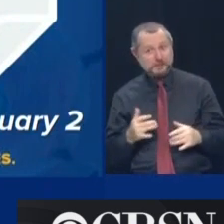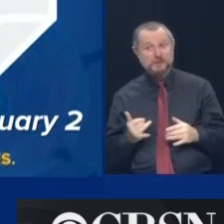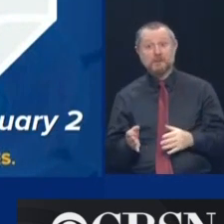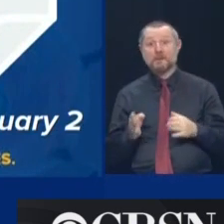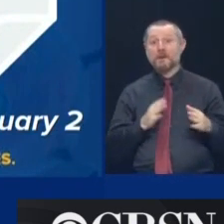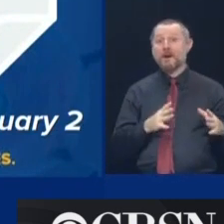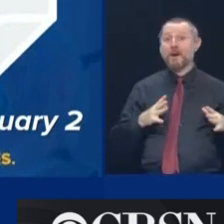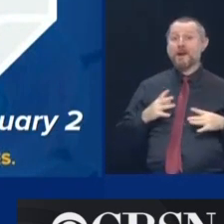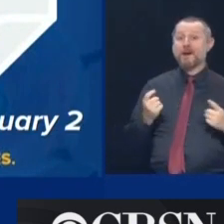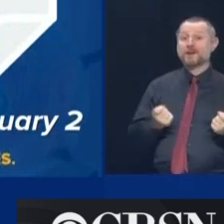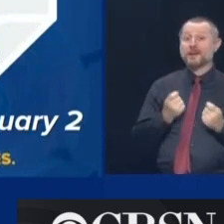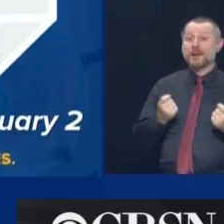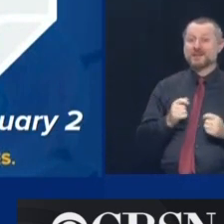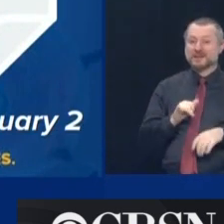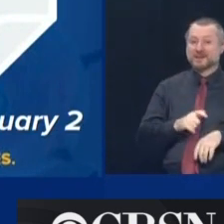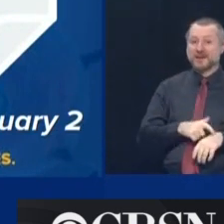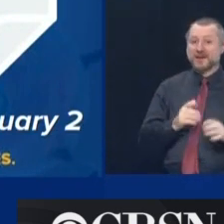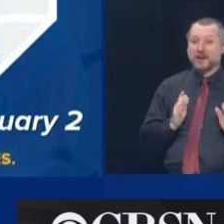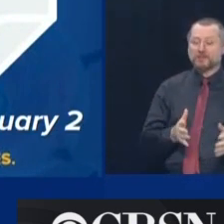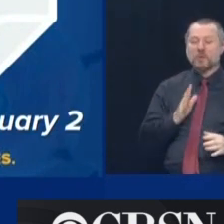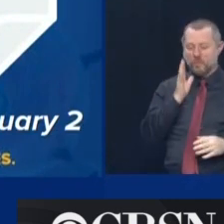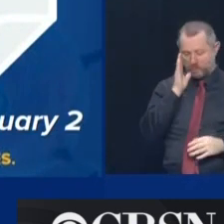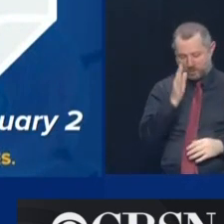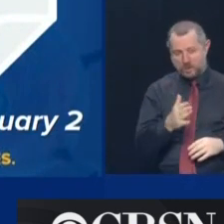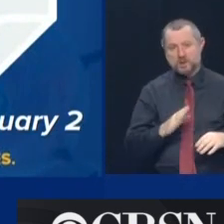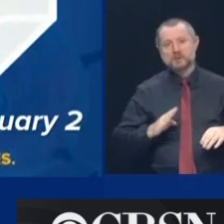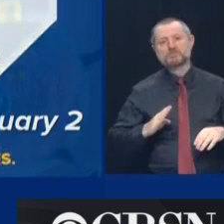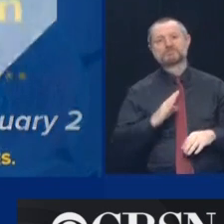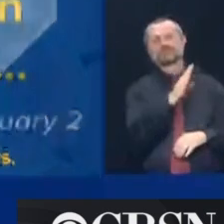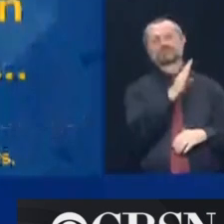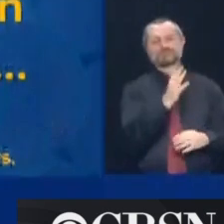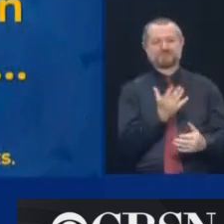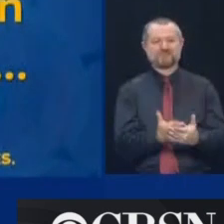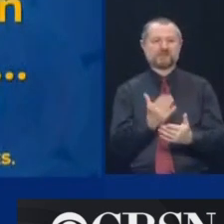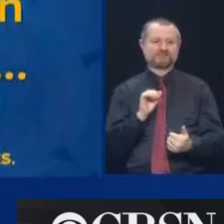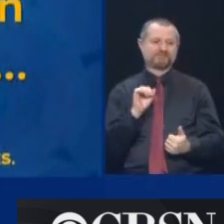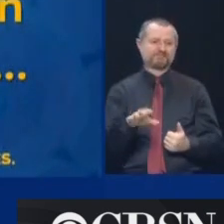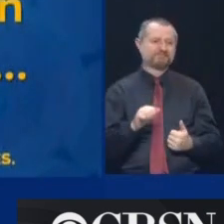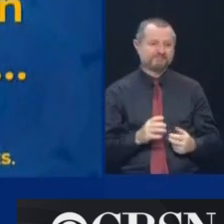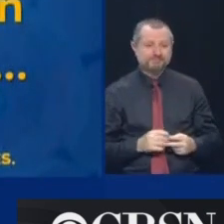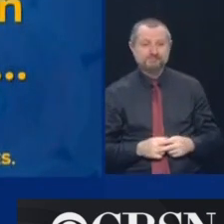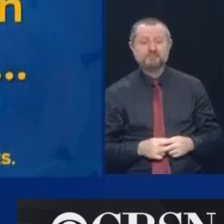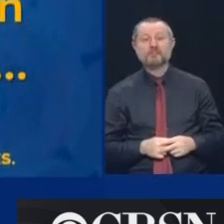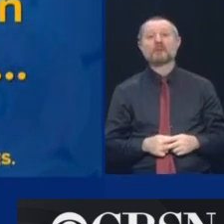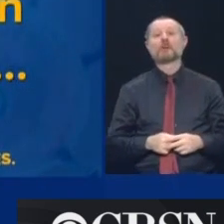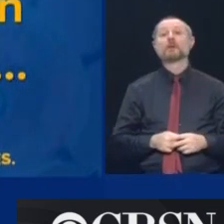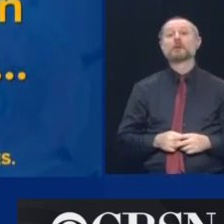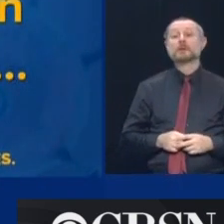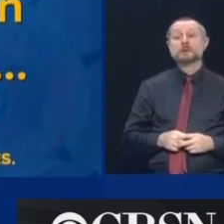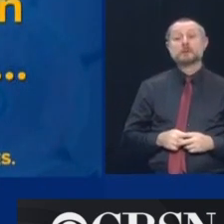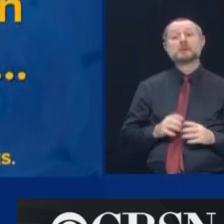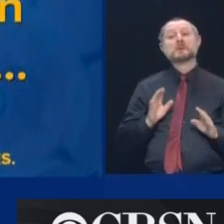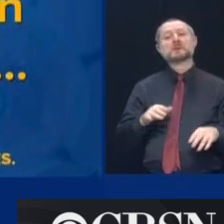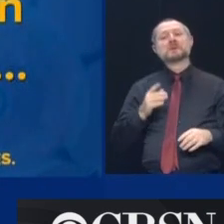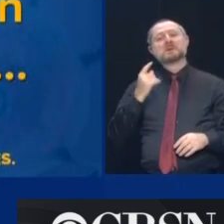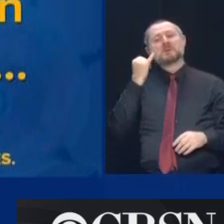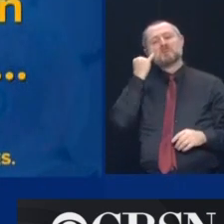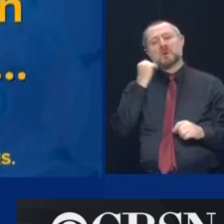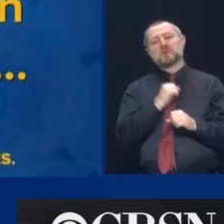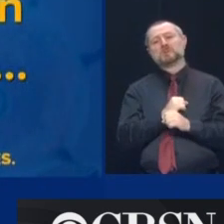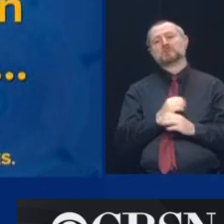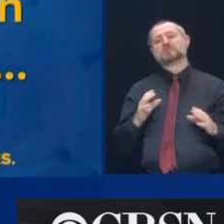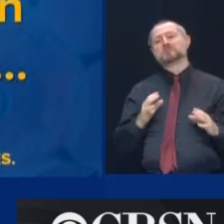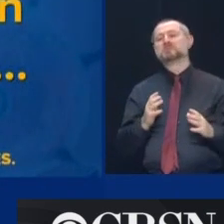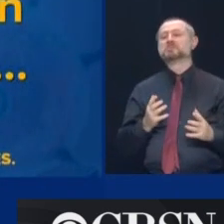will increase the spread. Fact. Fact. Let's say the